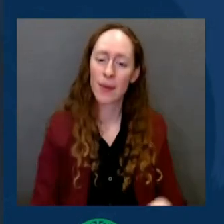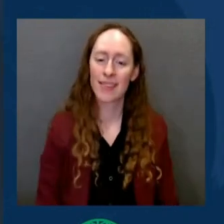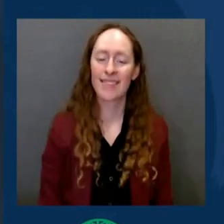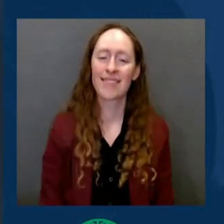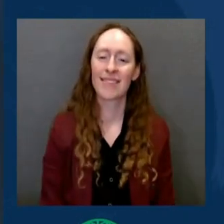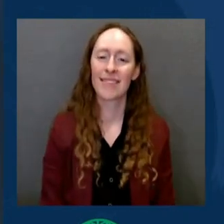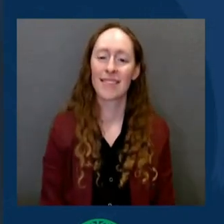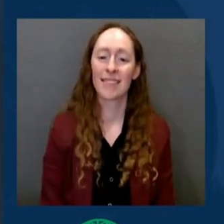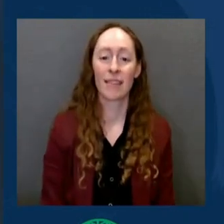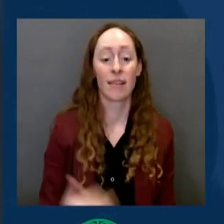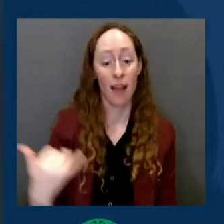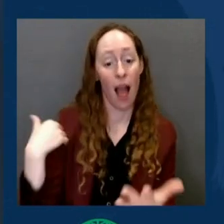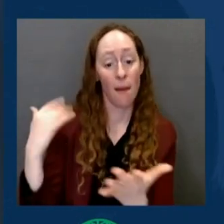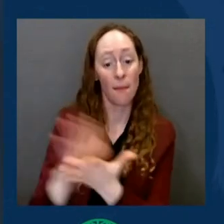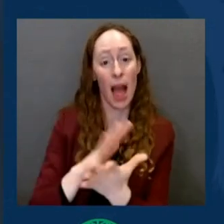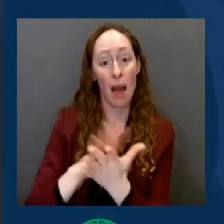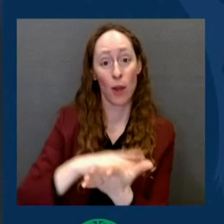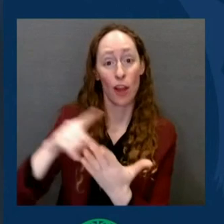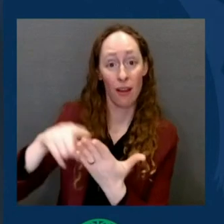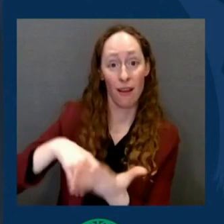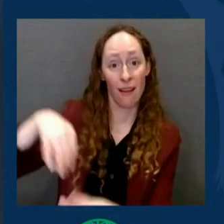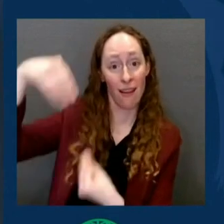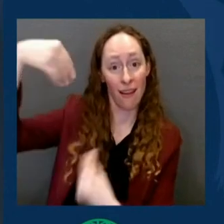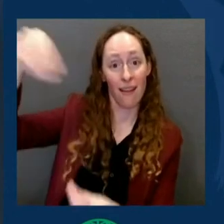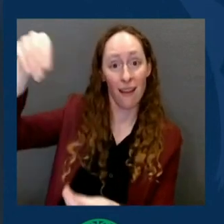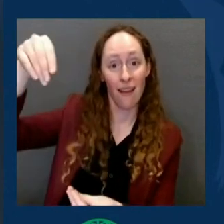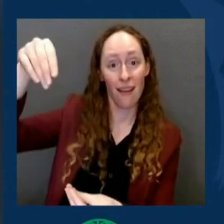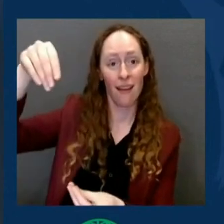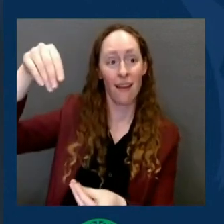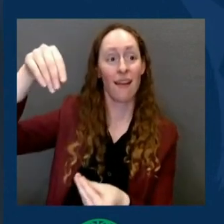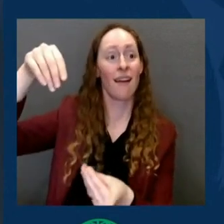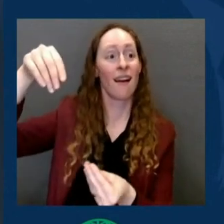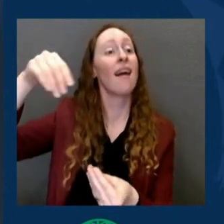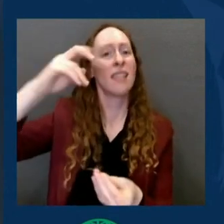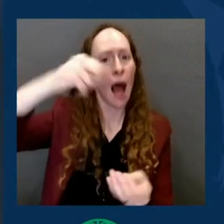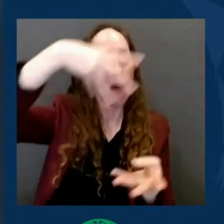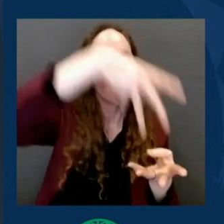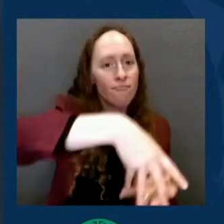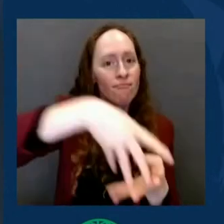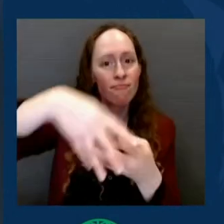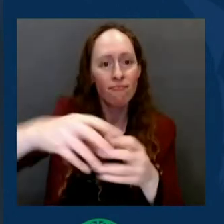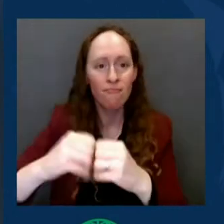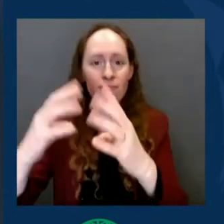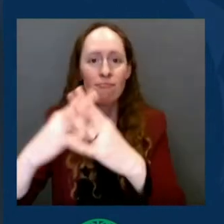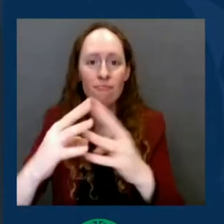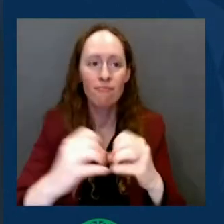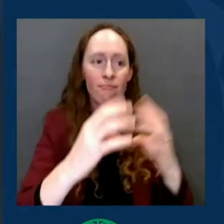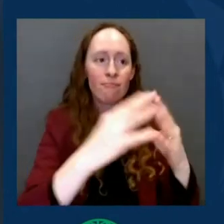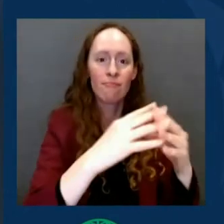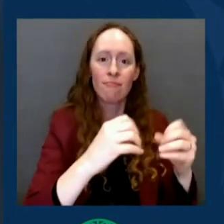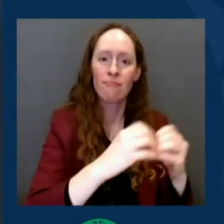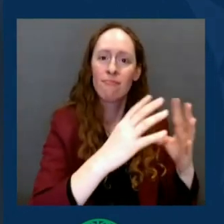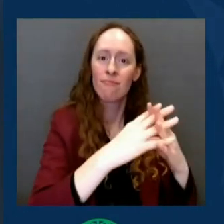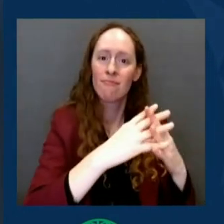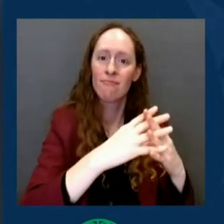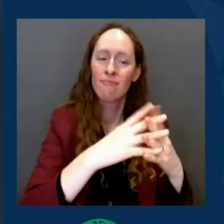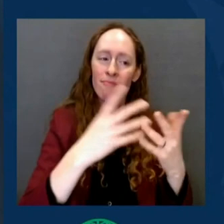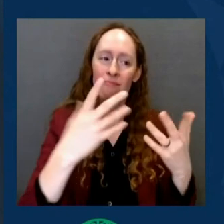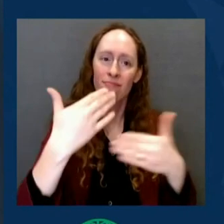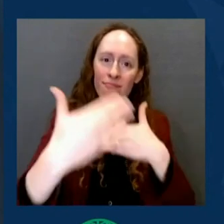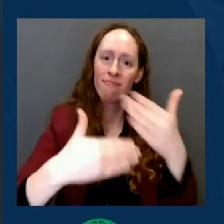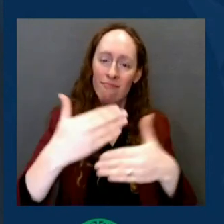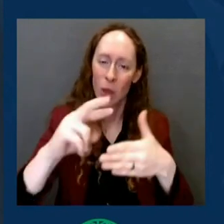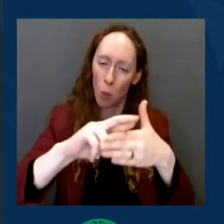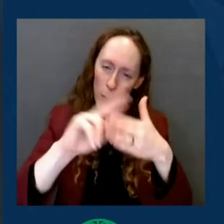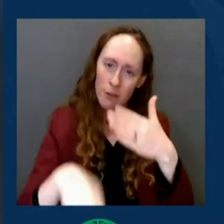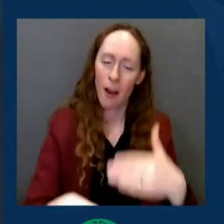lives. And on Tuesday, I also directed the establishment of the President's Advisory Council on African